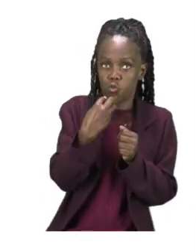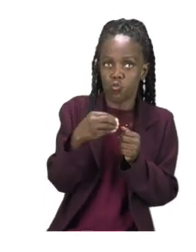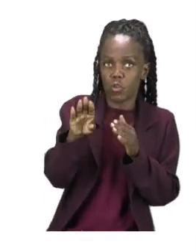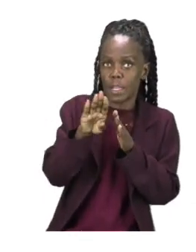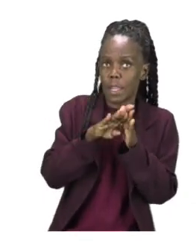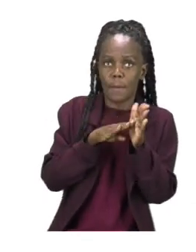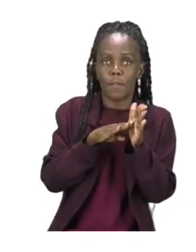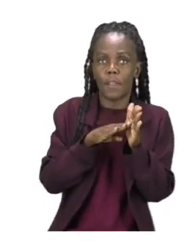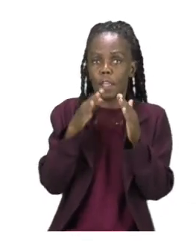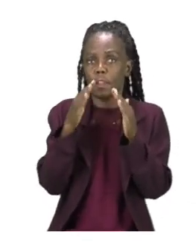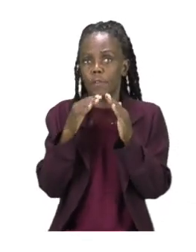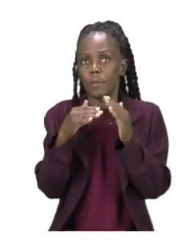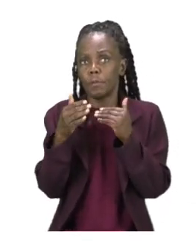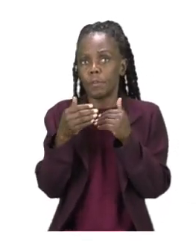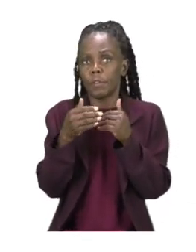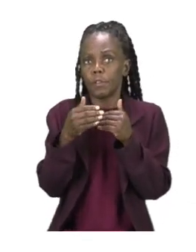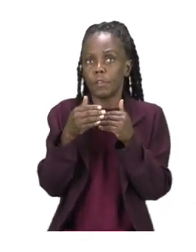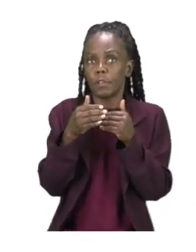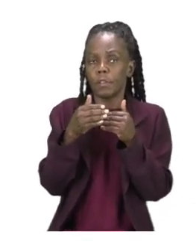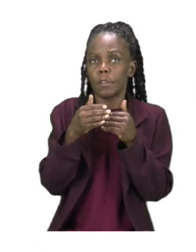Little pigs,